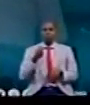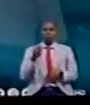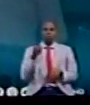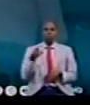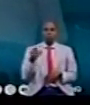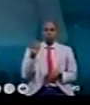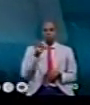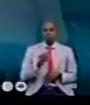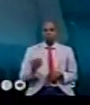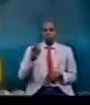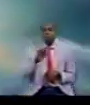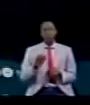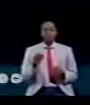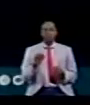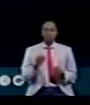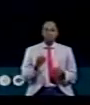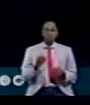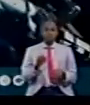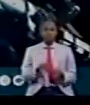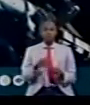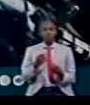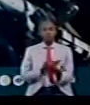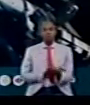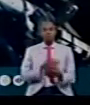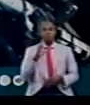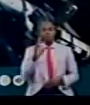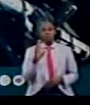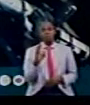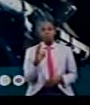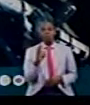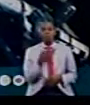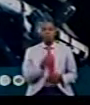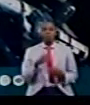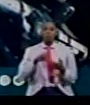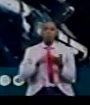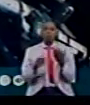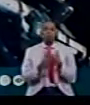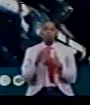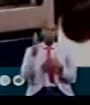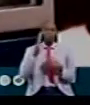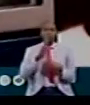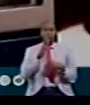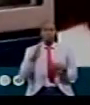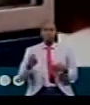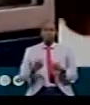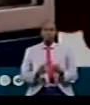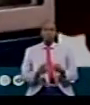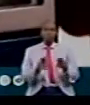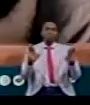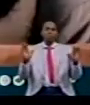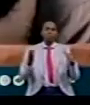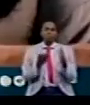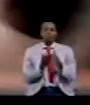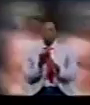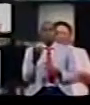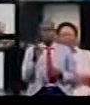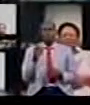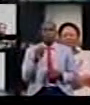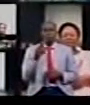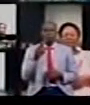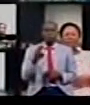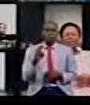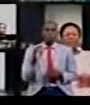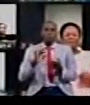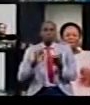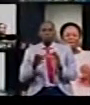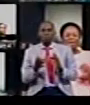storm. And that is what we want to address tonight. You know, that storm could be in form of worry and anxiety when